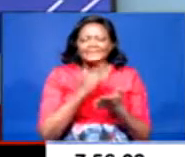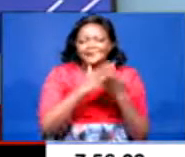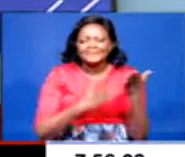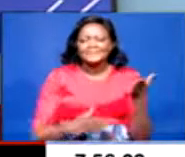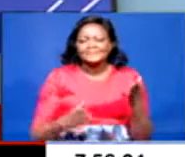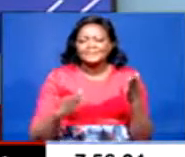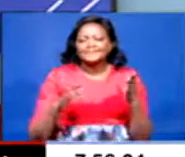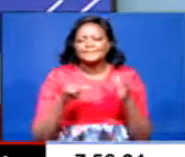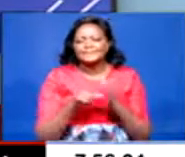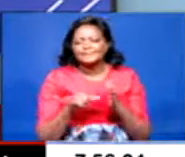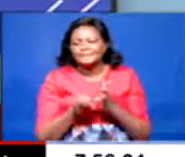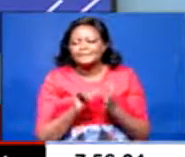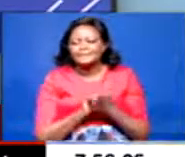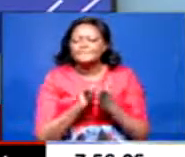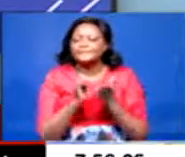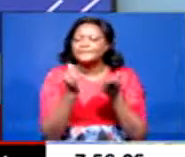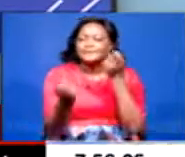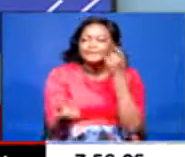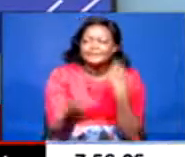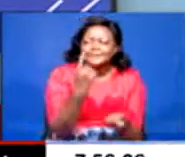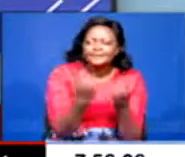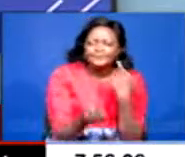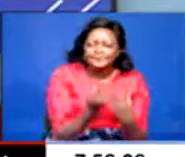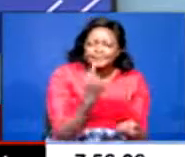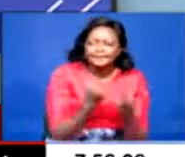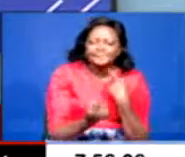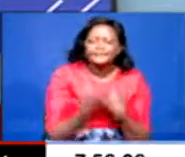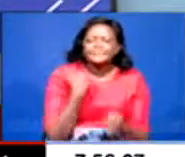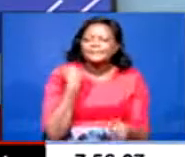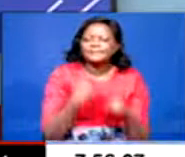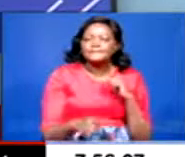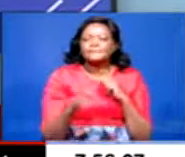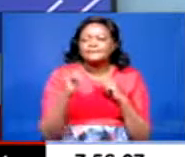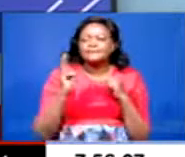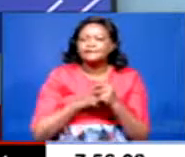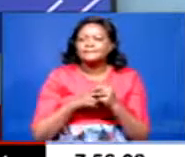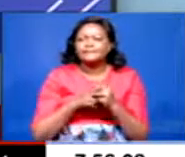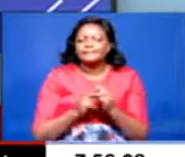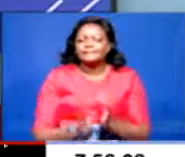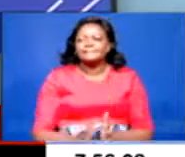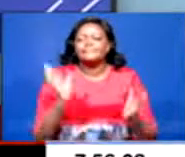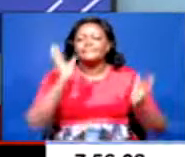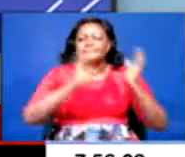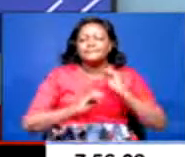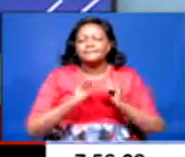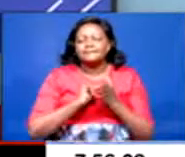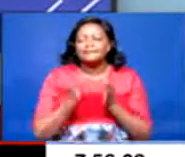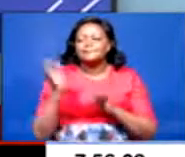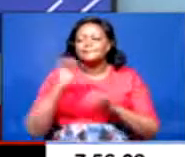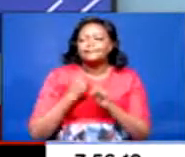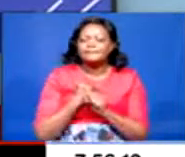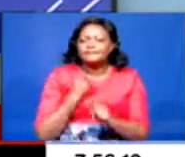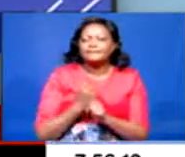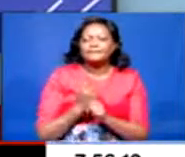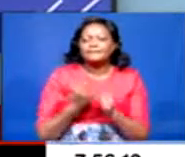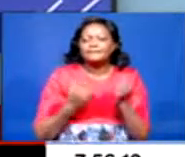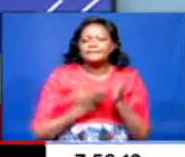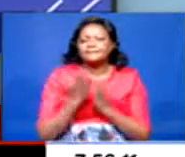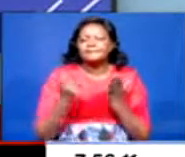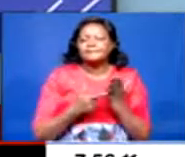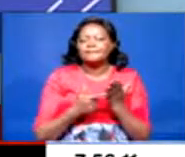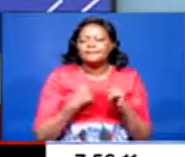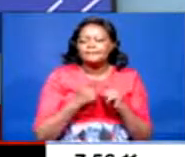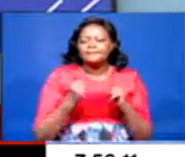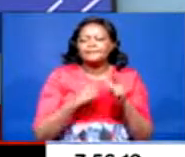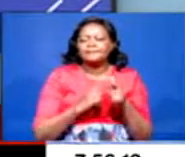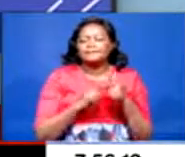which were raised, that especially the 2017 election, that this election was supposed to be done digitally. But then